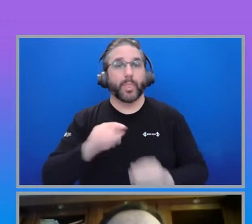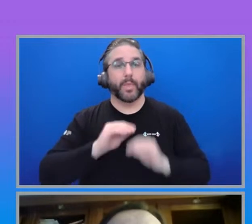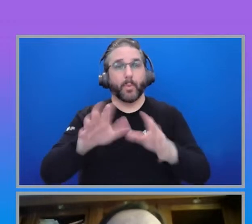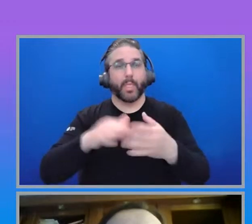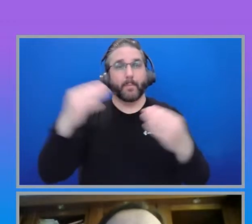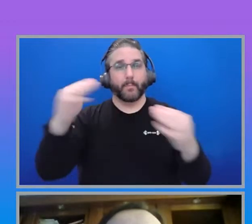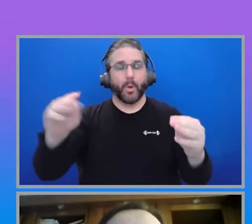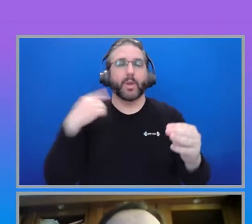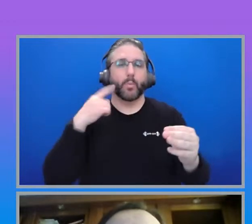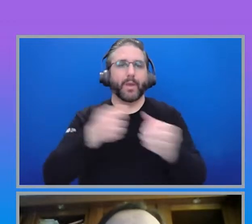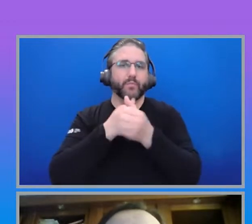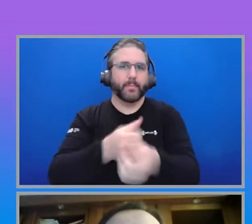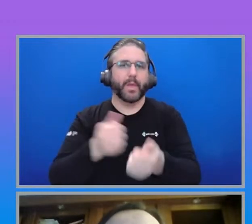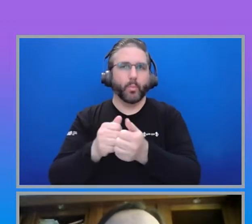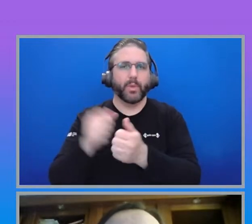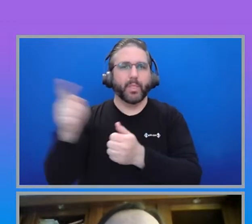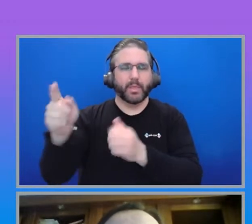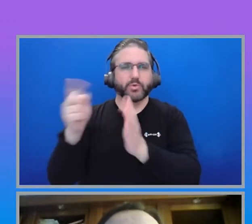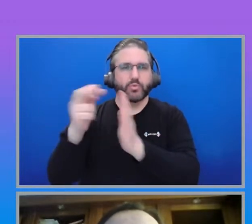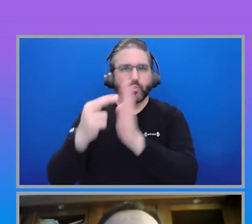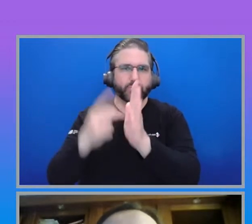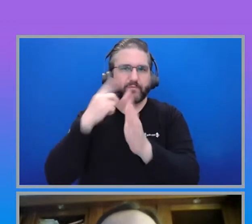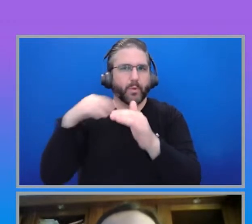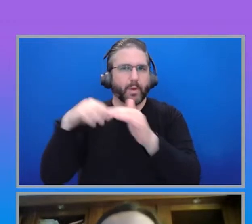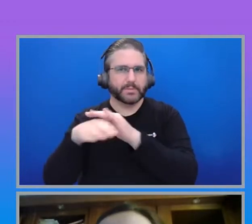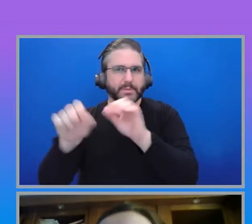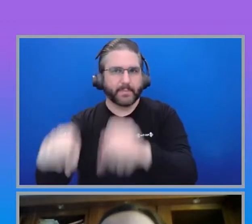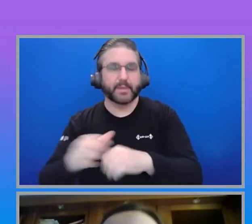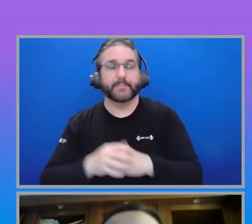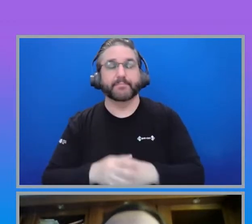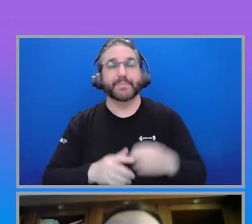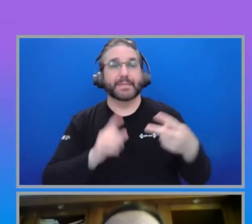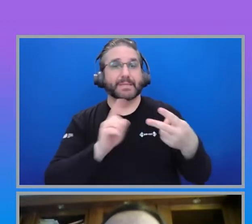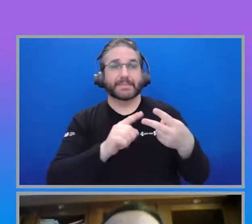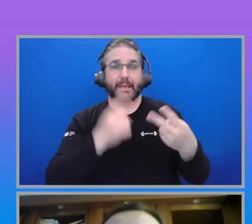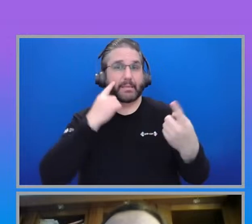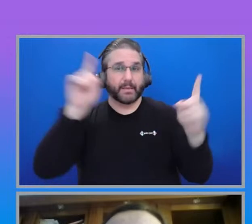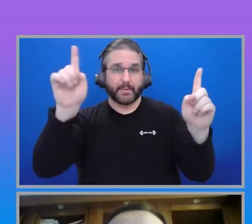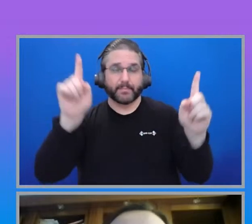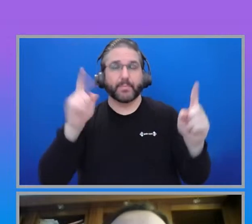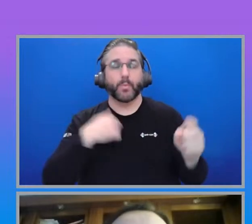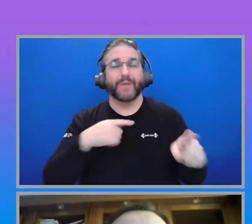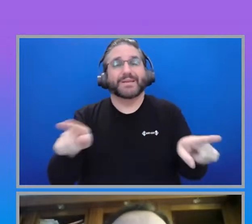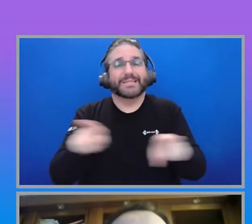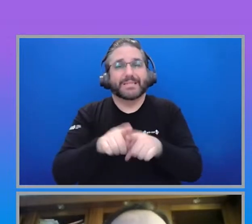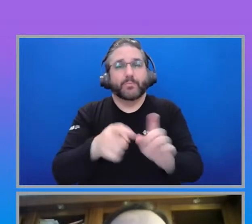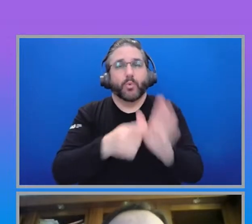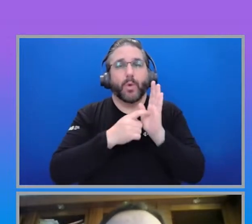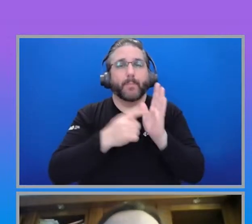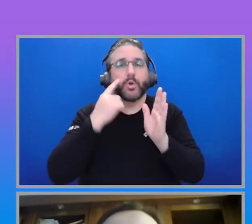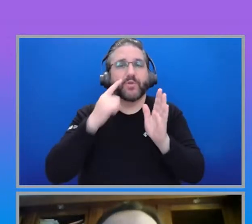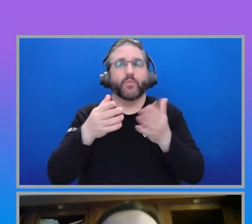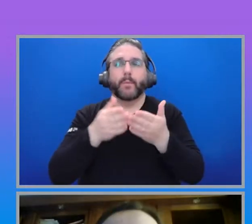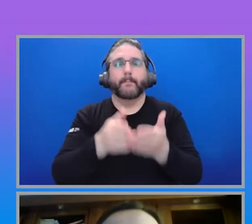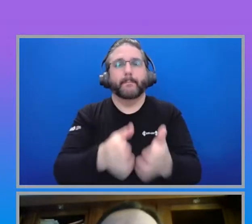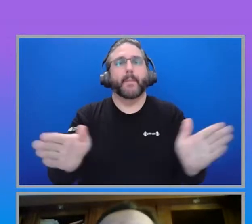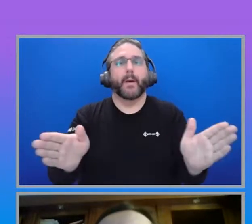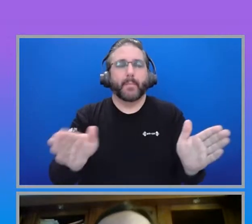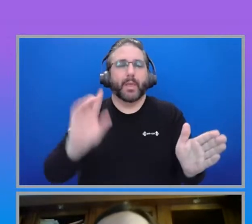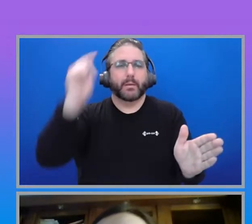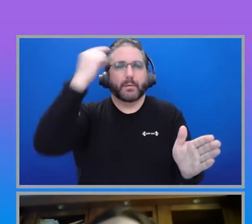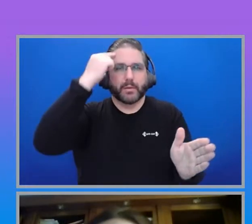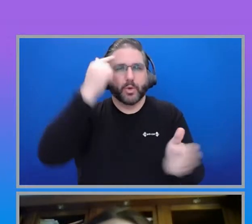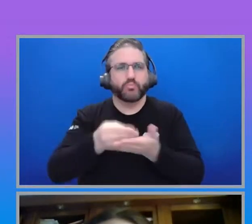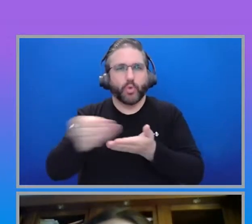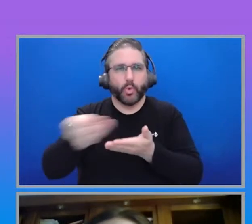second thing it does is to use exactly the same requirements in the context of public procurement legislation,